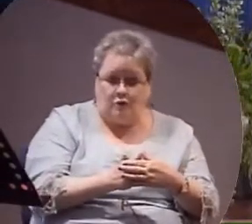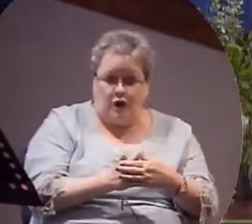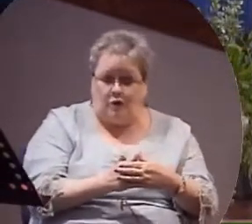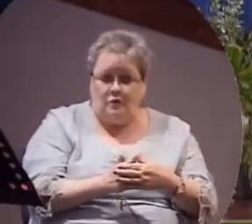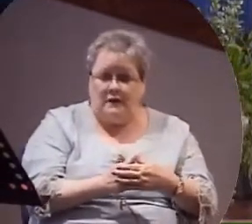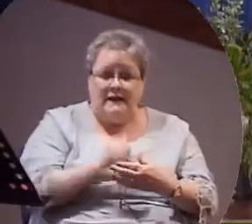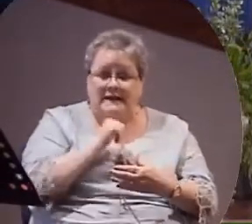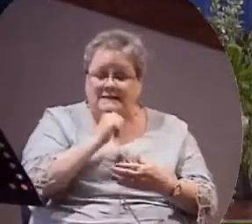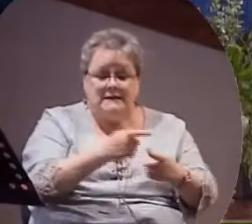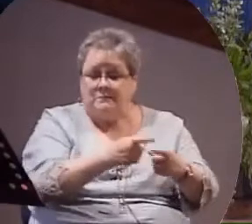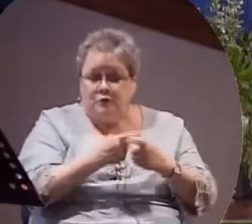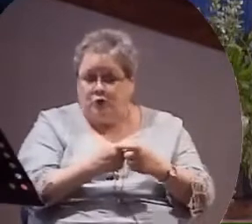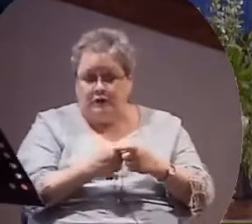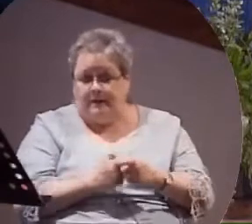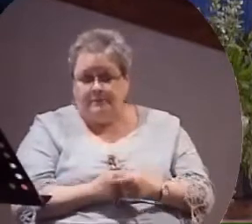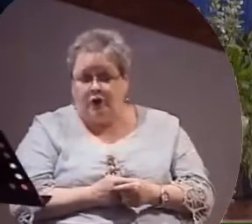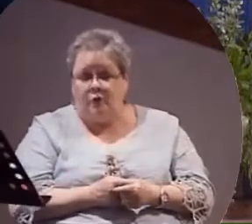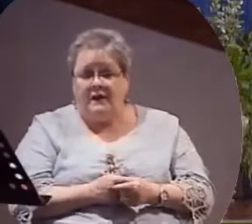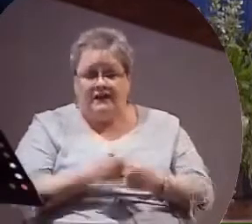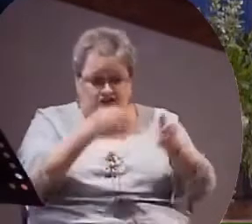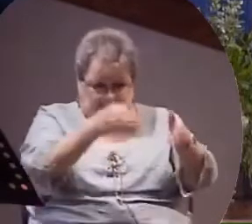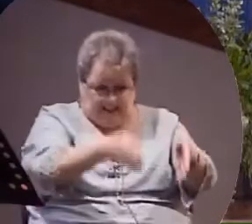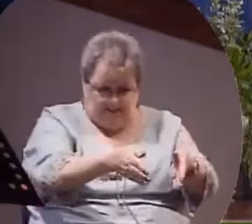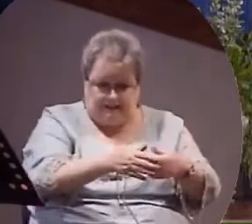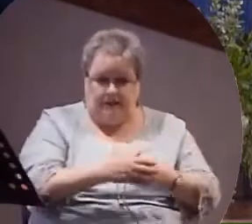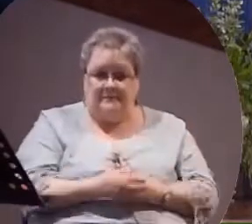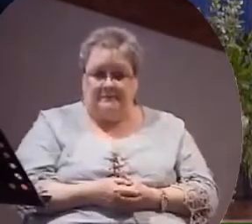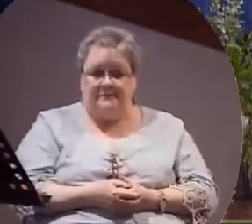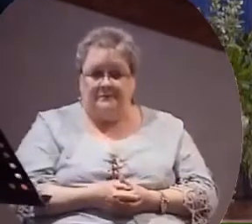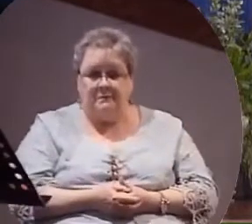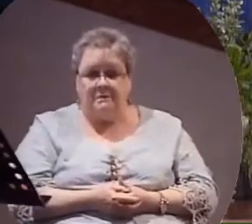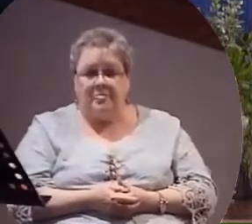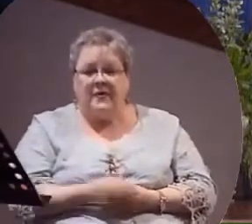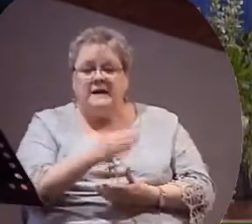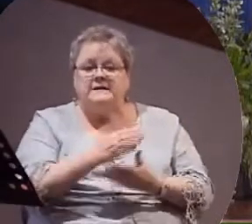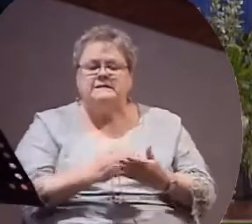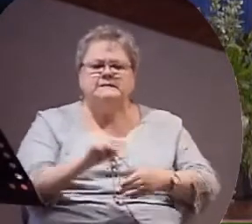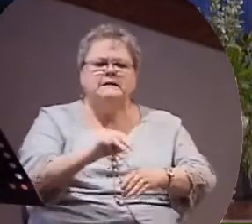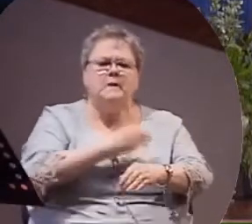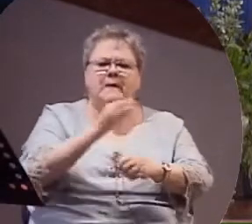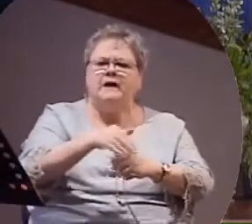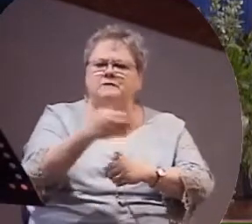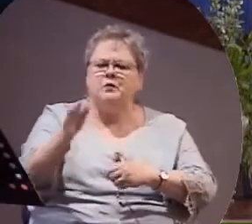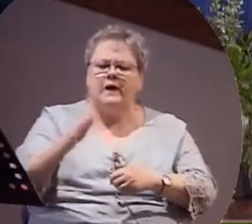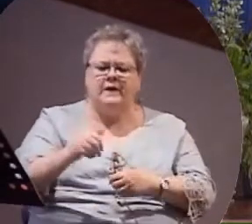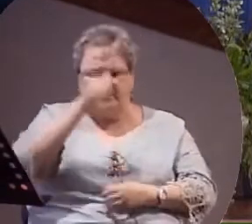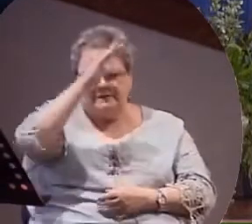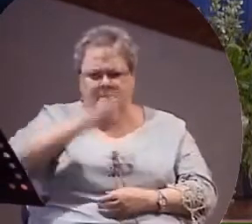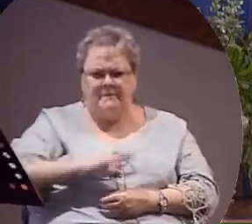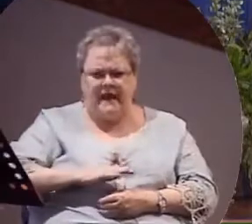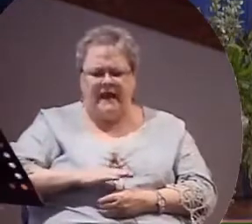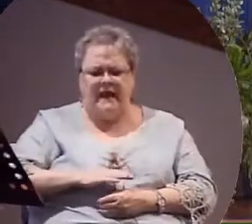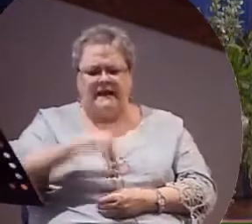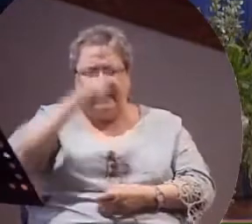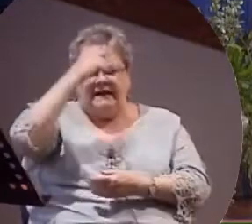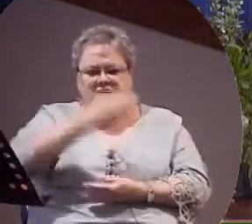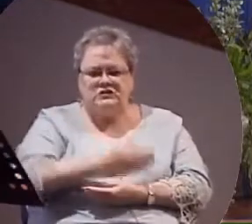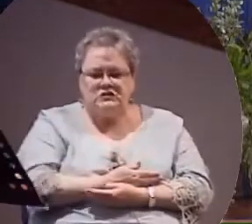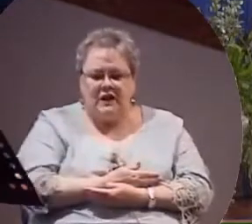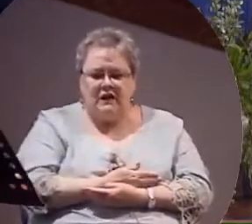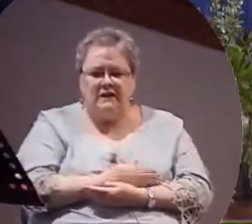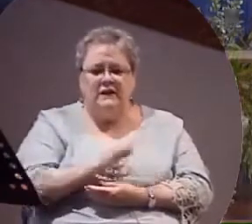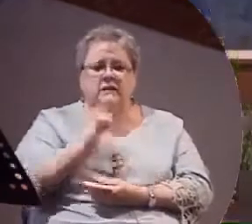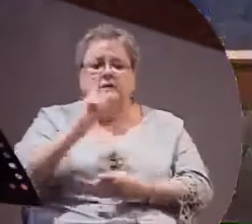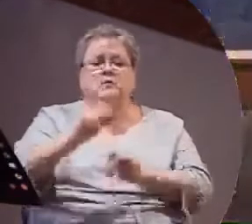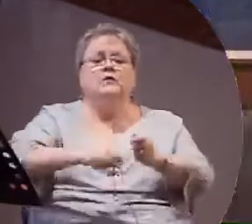Well, several miles away, there was a man and his son who were out fishing. You may have saw the story. This man and his son, they